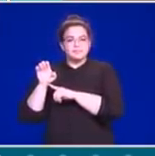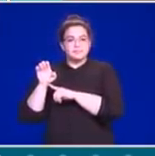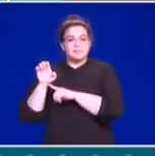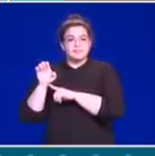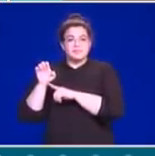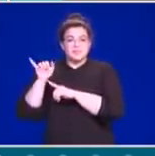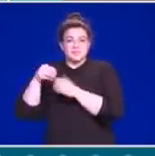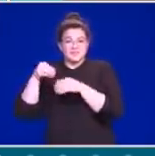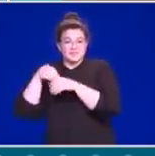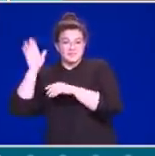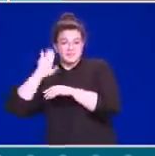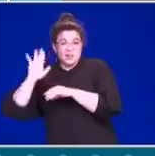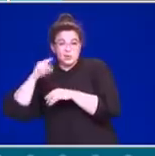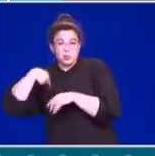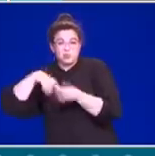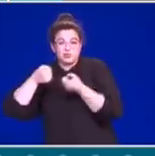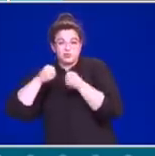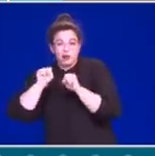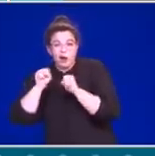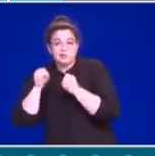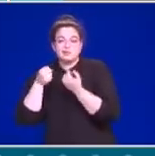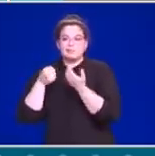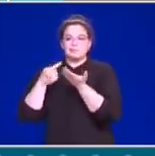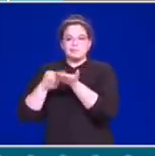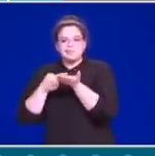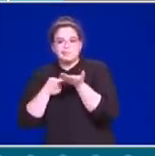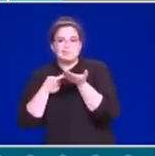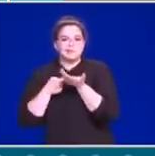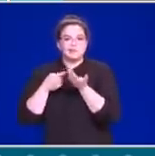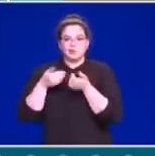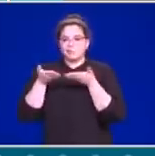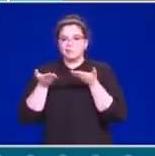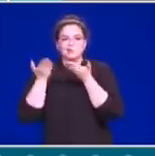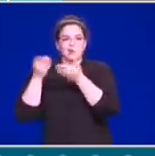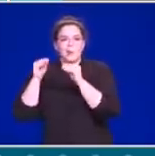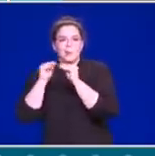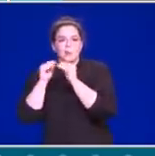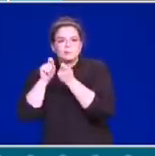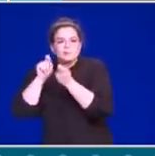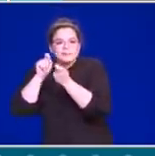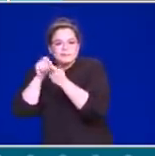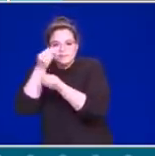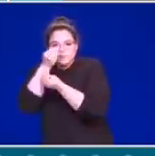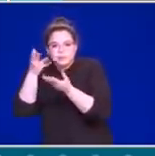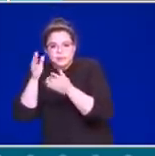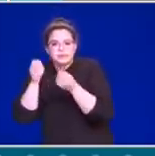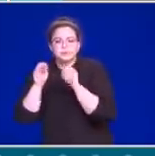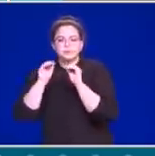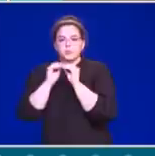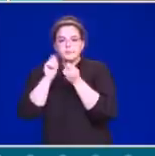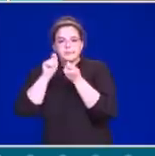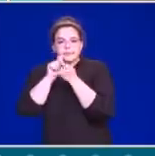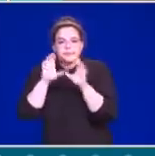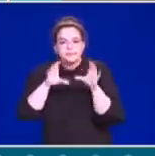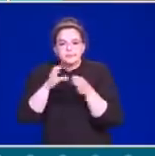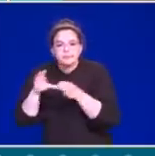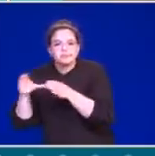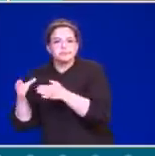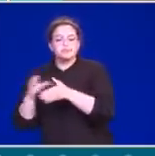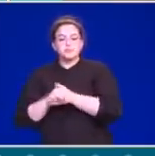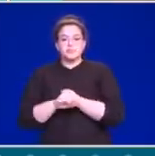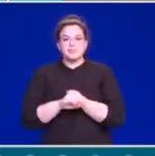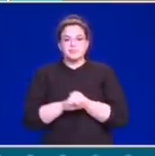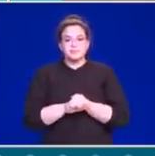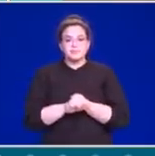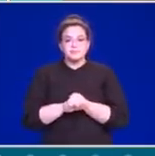years past has tried to address and tried to provide more specific categories and to provide